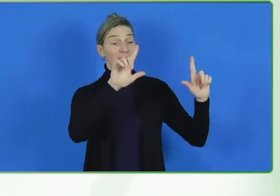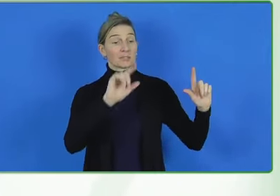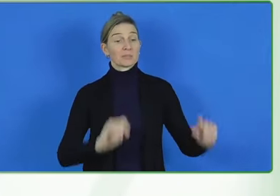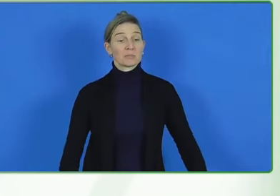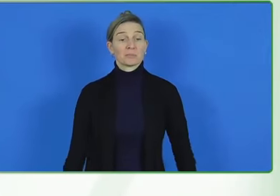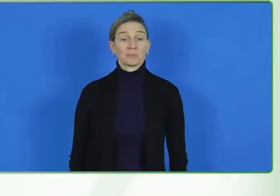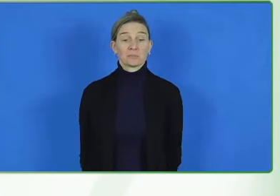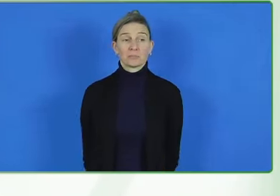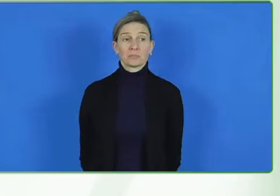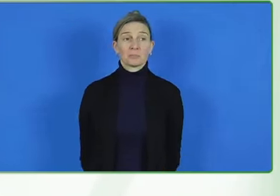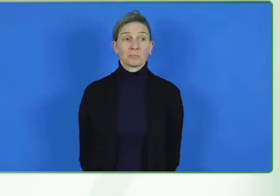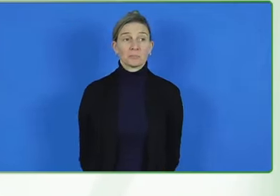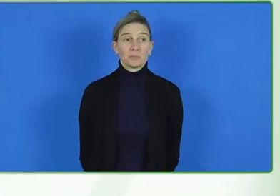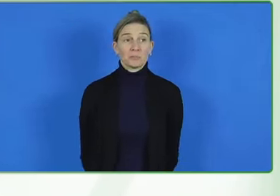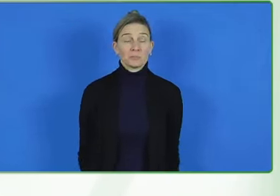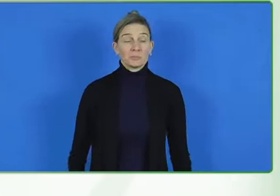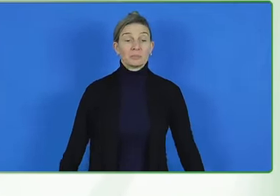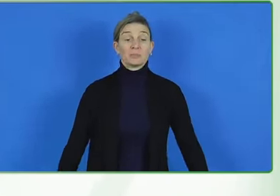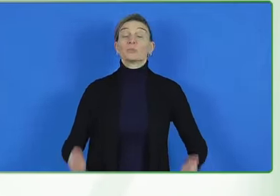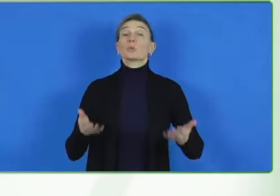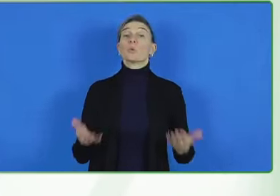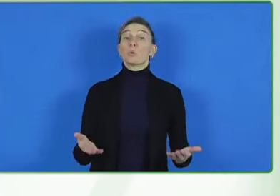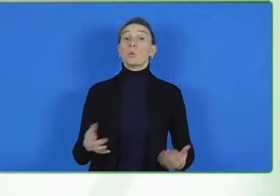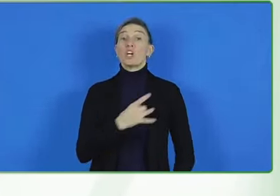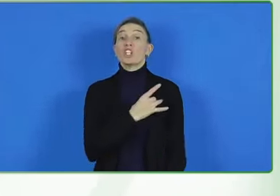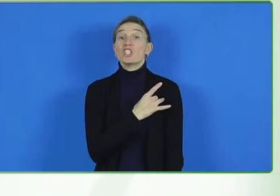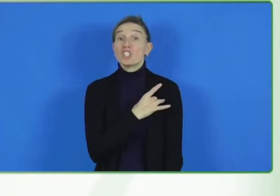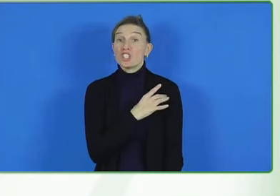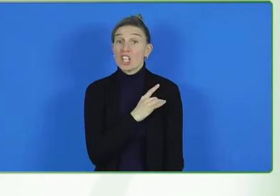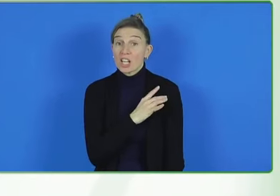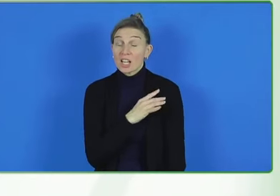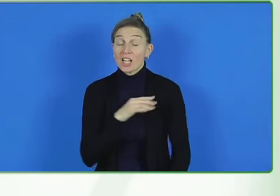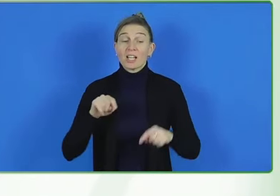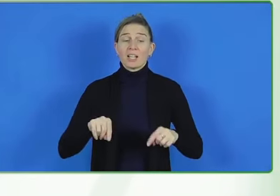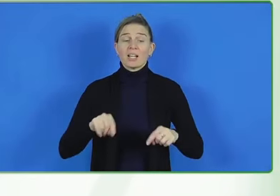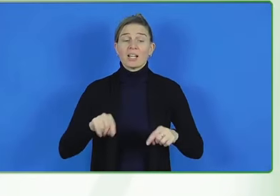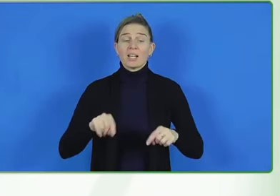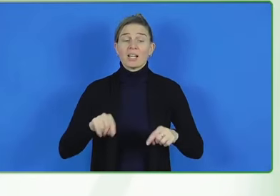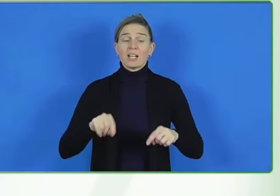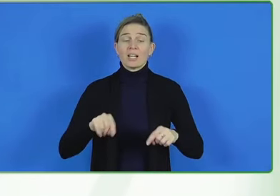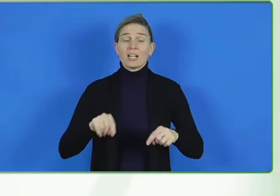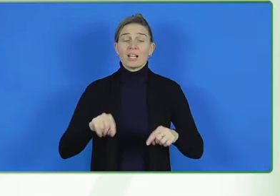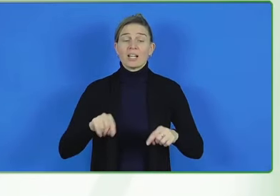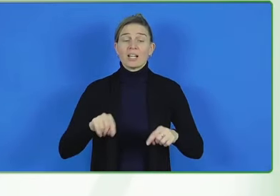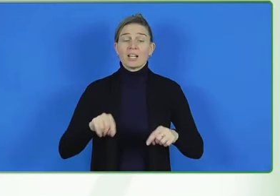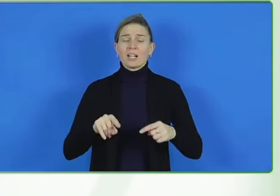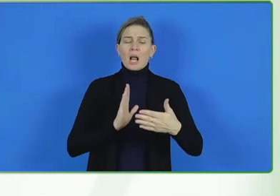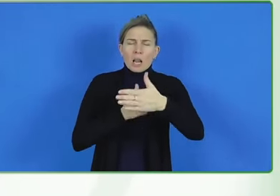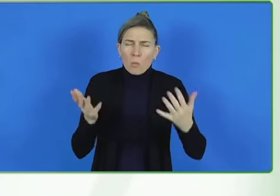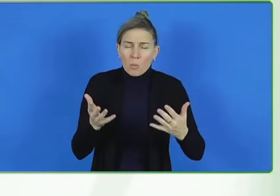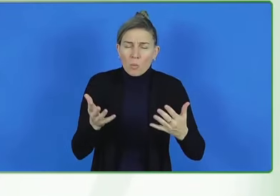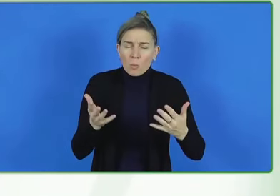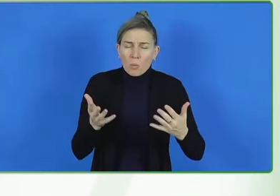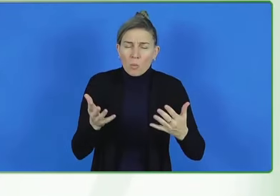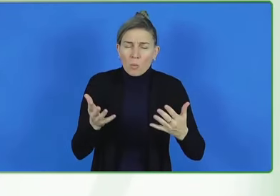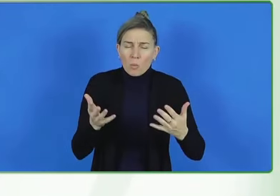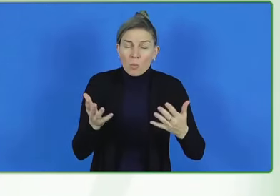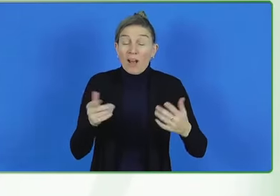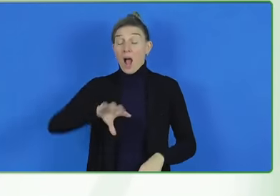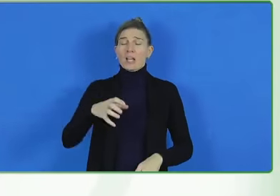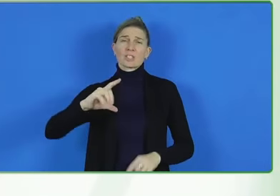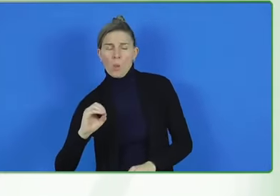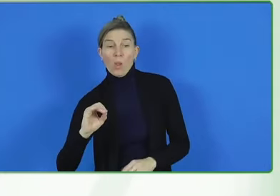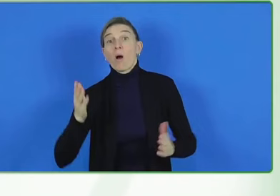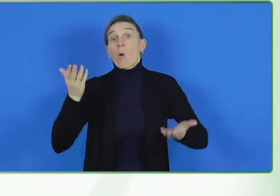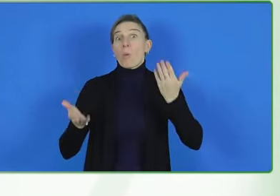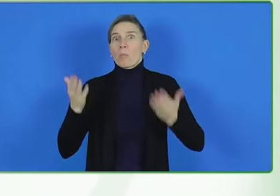The problem to solve in Chile, Chile is a little country. Compared with India, we have